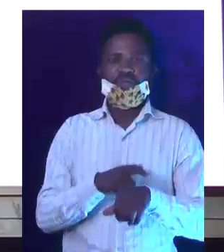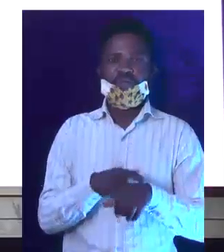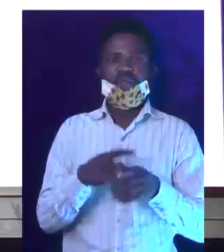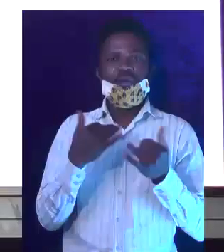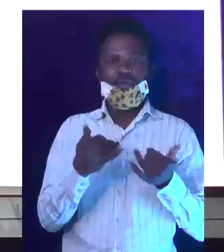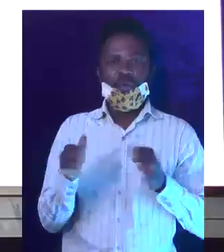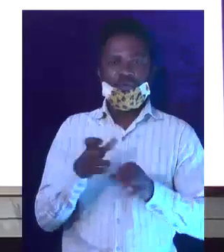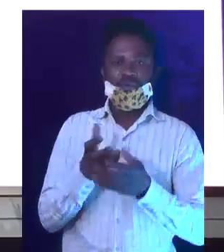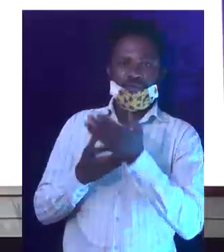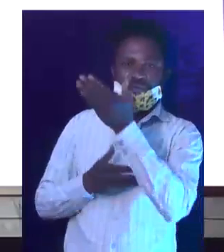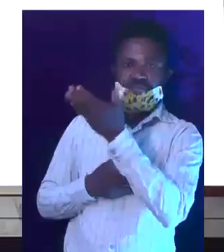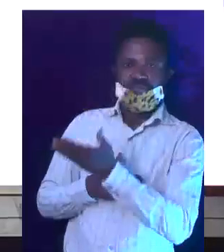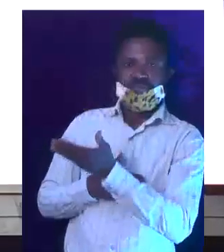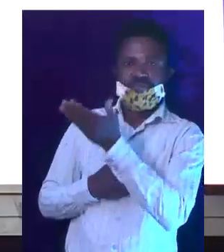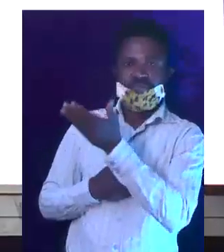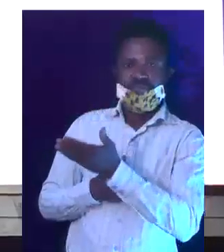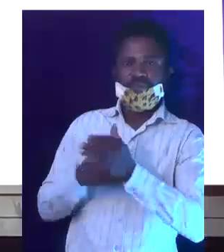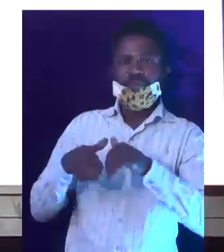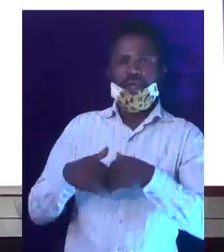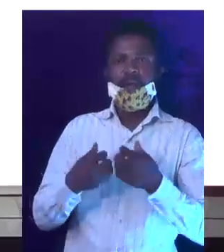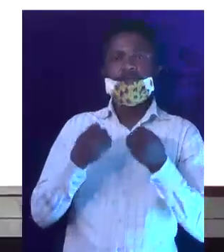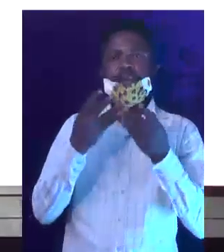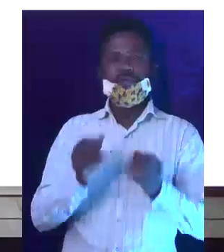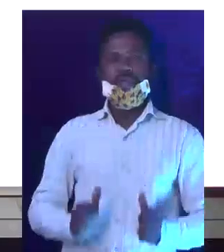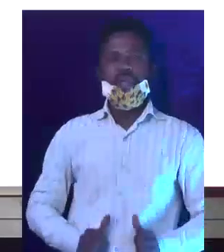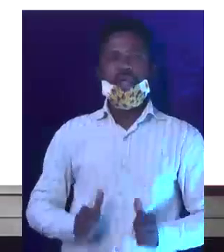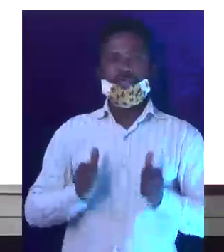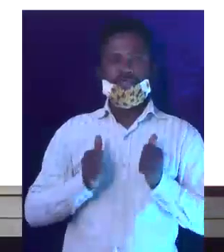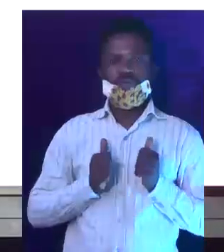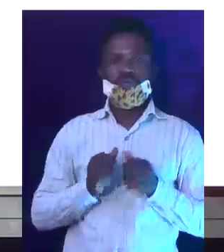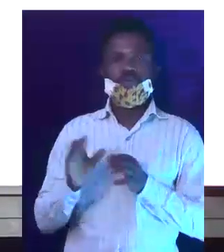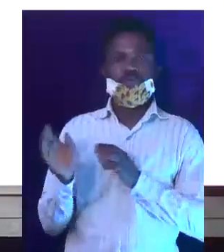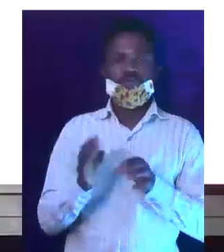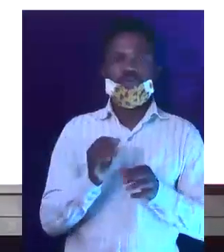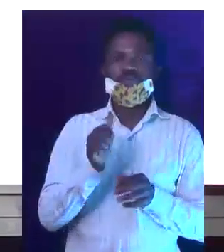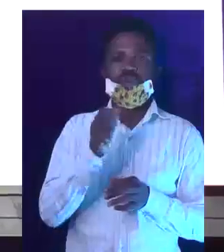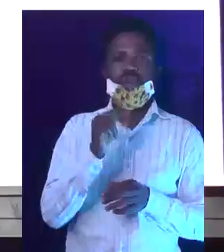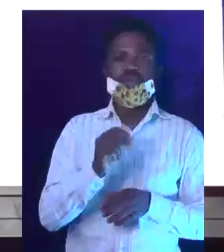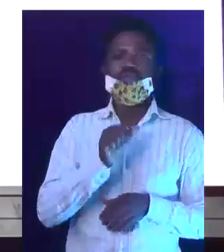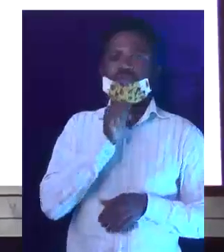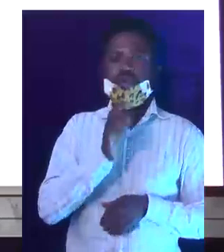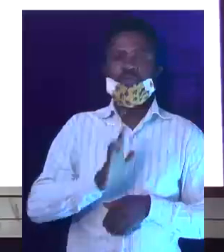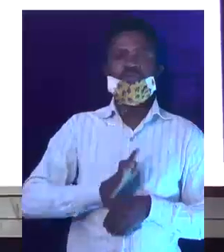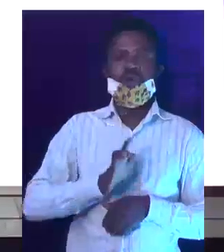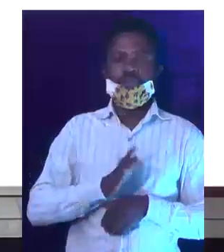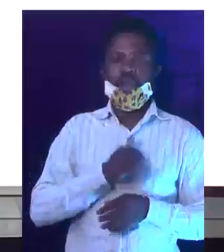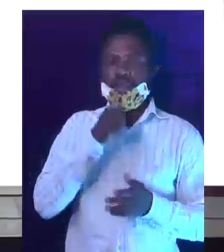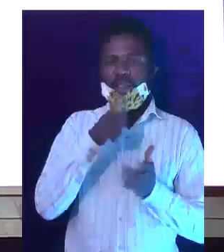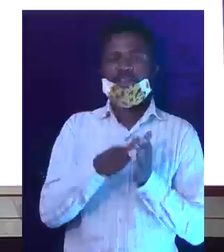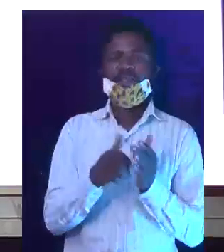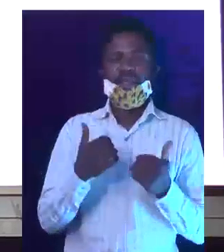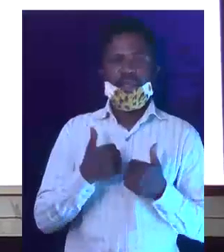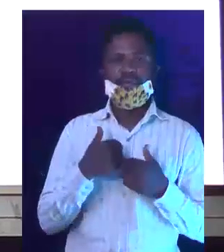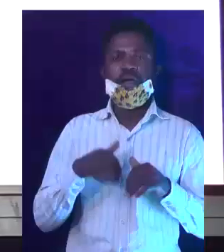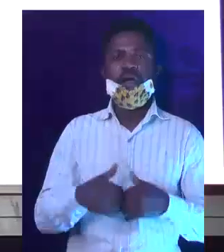Now do this. How many address or addresses does an informal letter have?